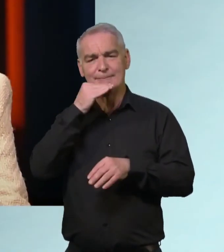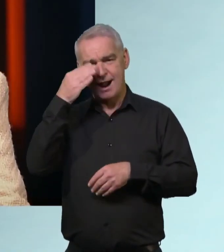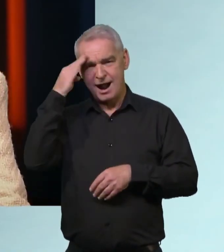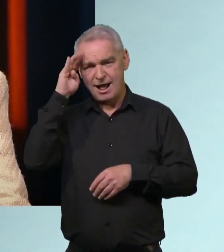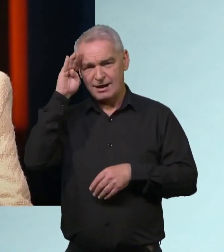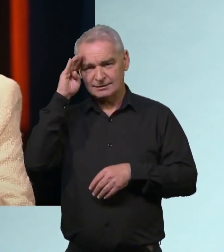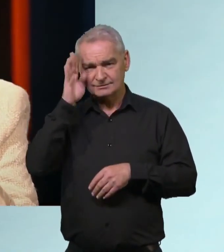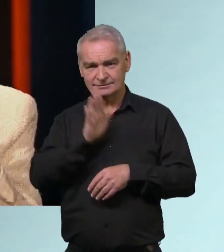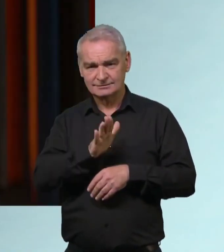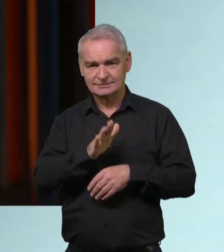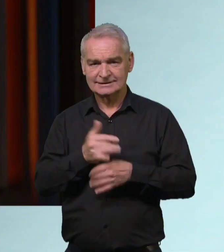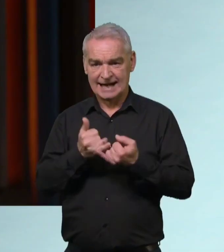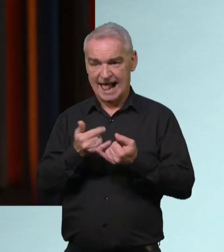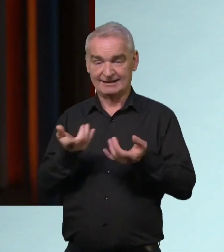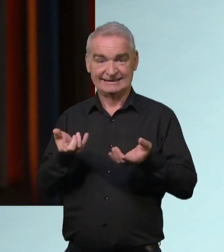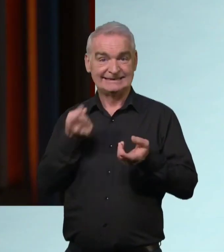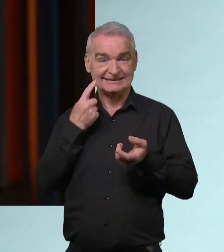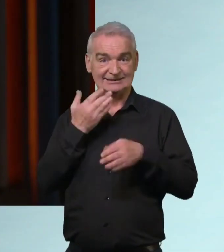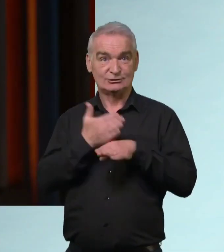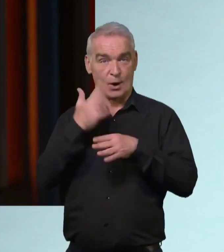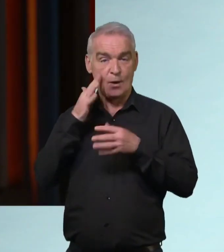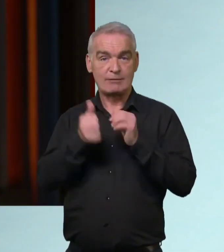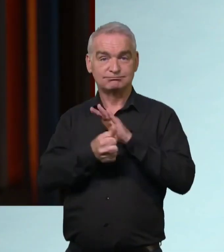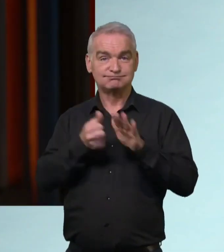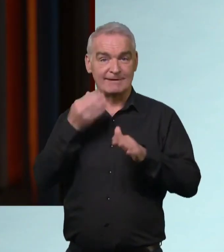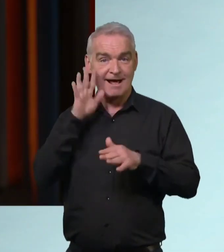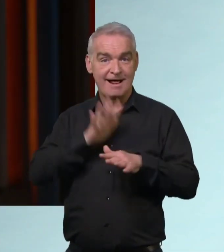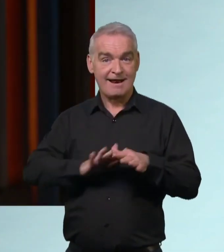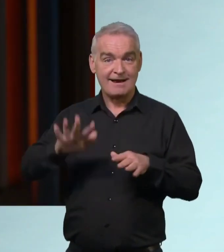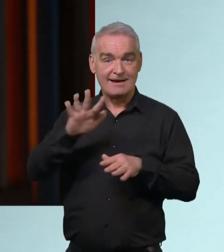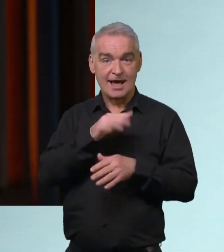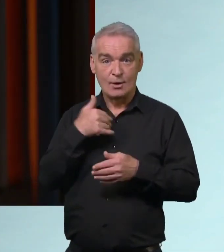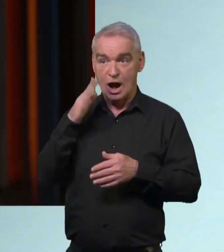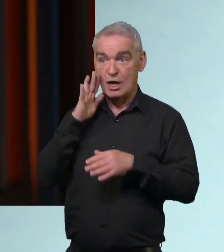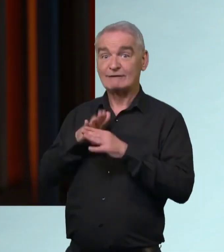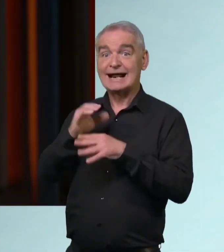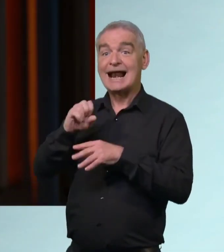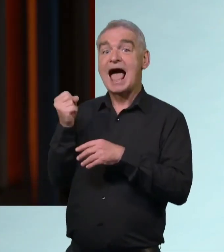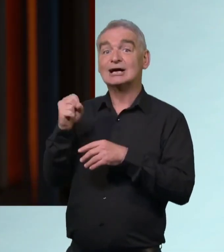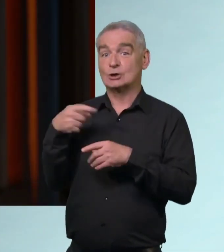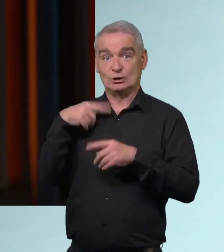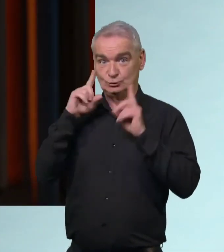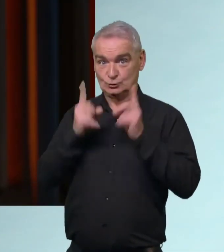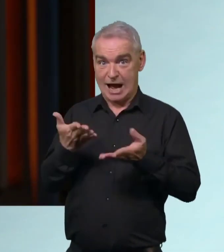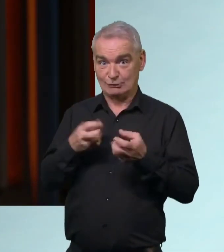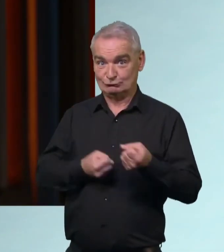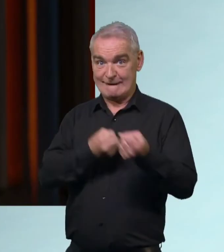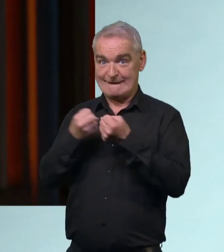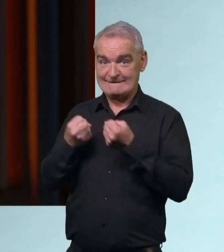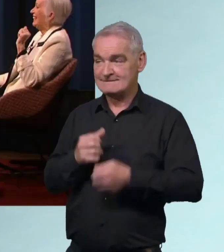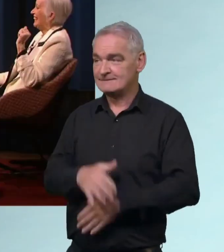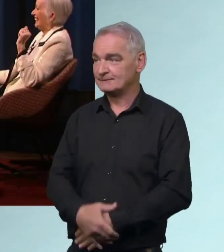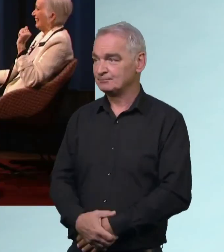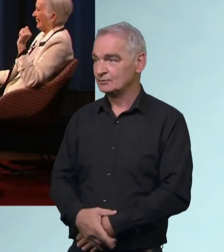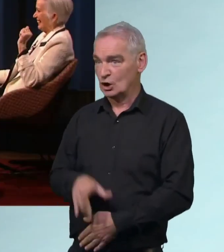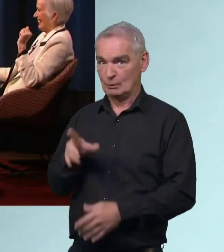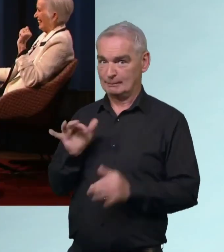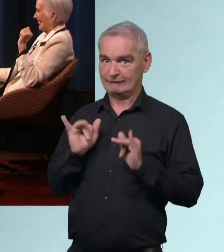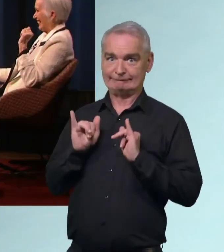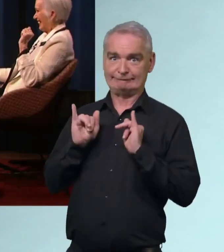know the roads of Glasgow because I wouldn't know where I was going there now. But... you could be a very terrifying grandmother taking kids